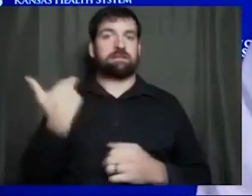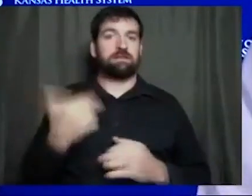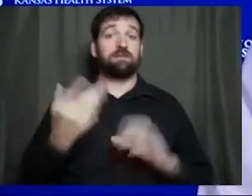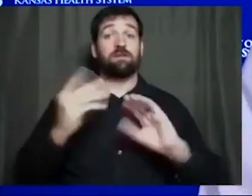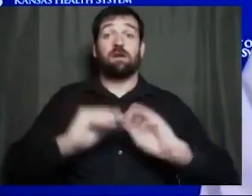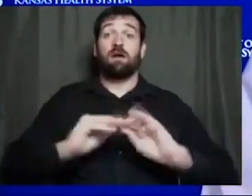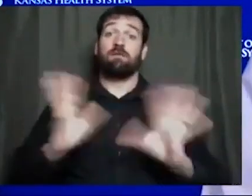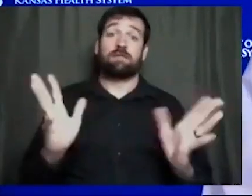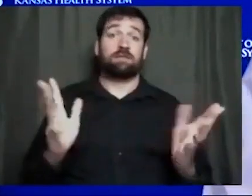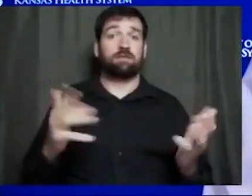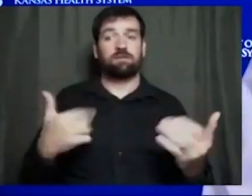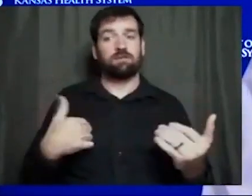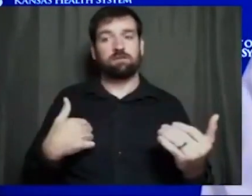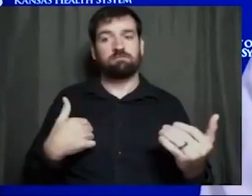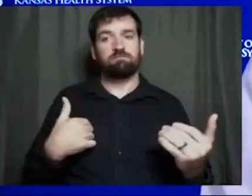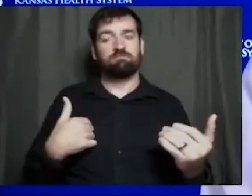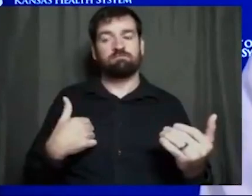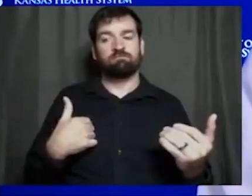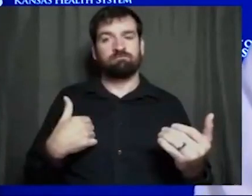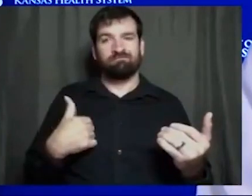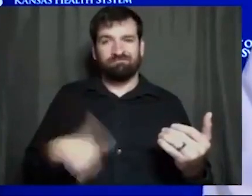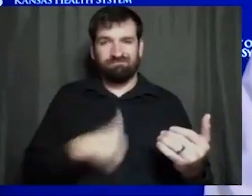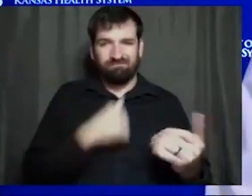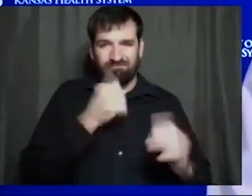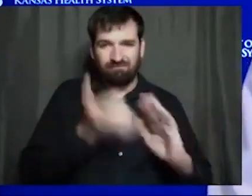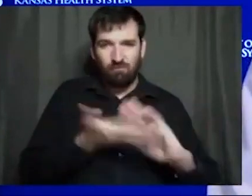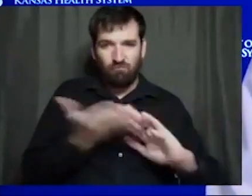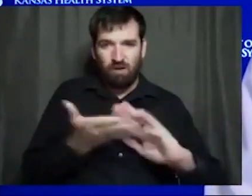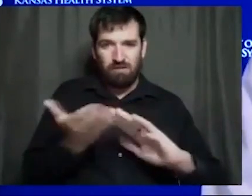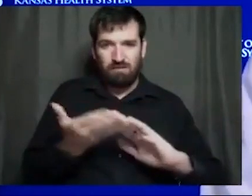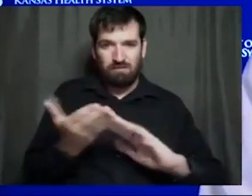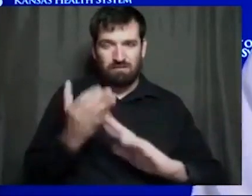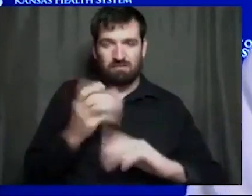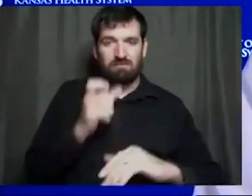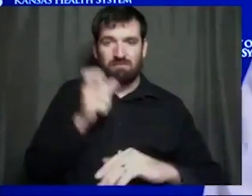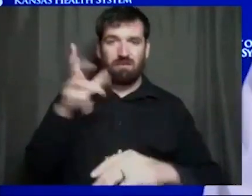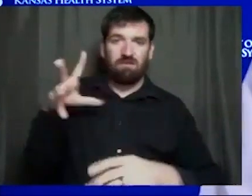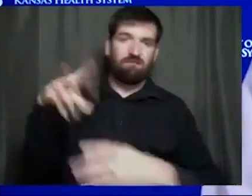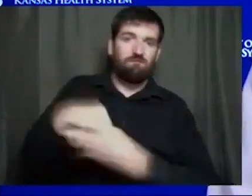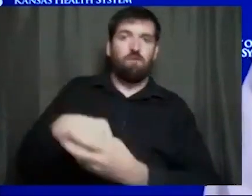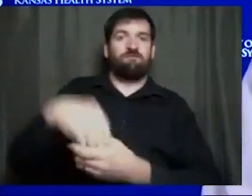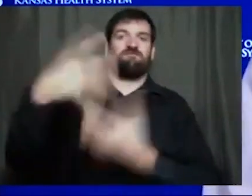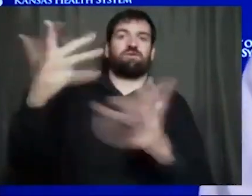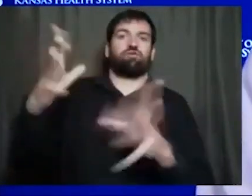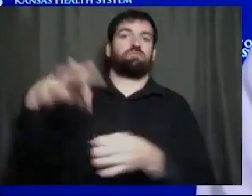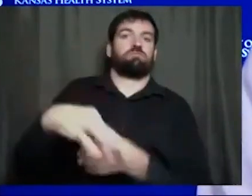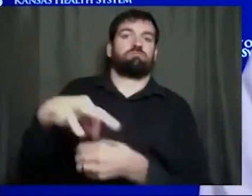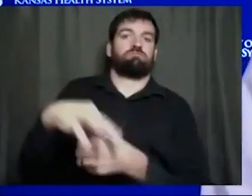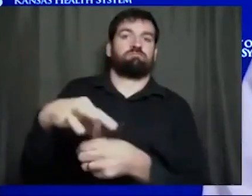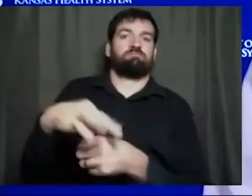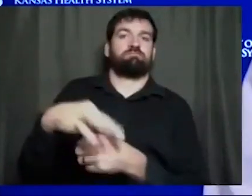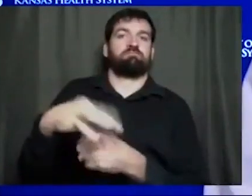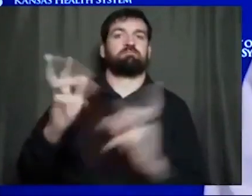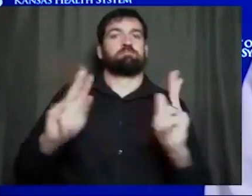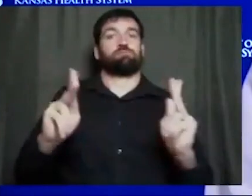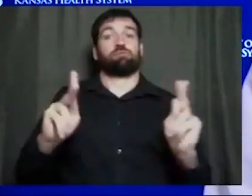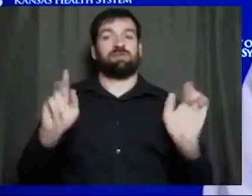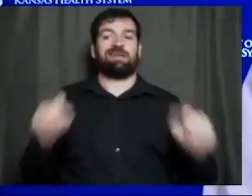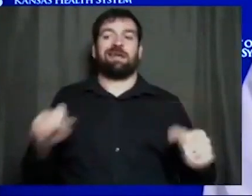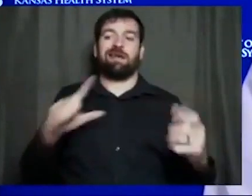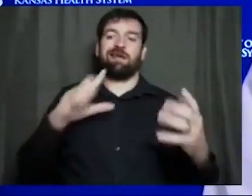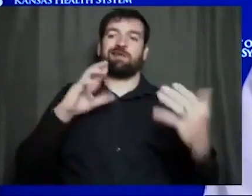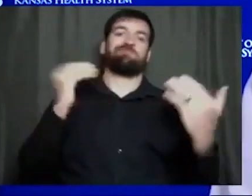not running those. We are not part of the elected officials who determine can these events go on. I just saw